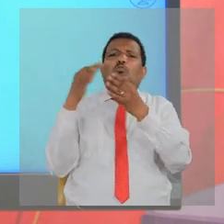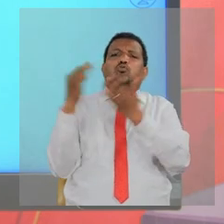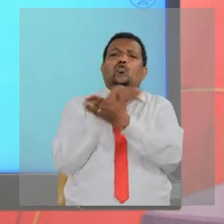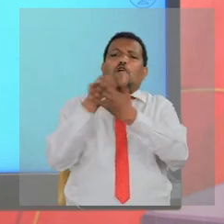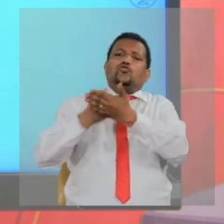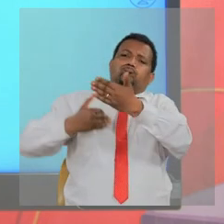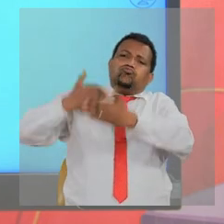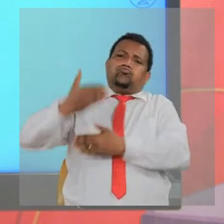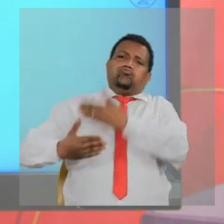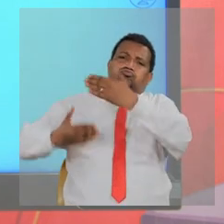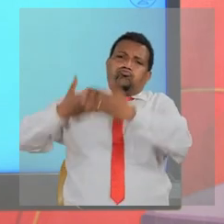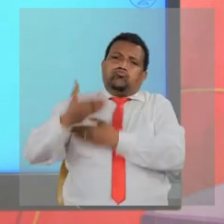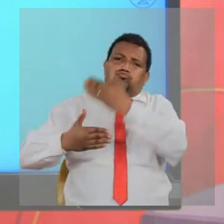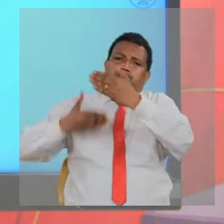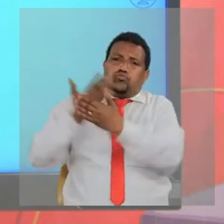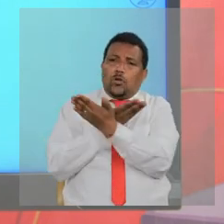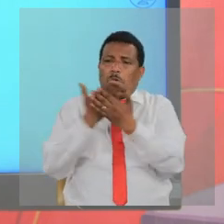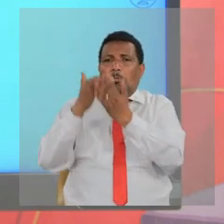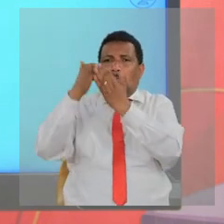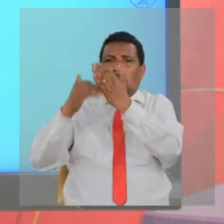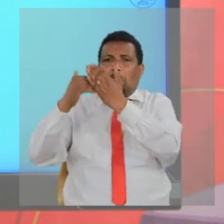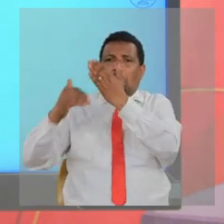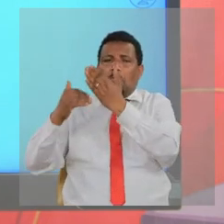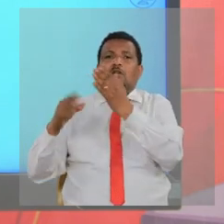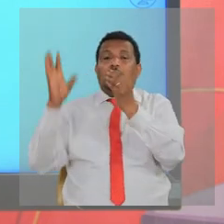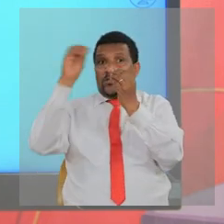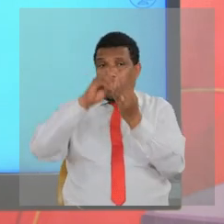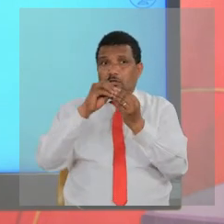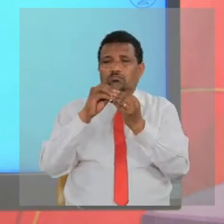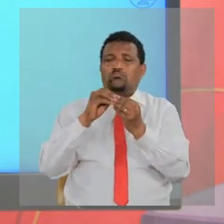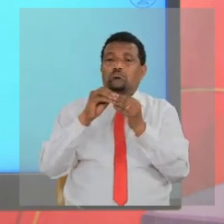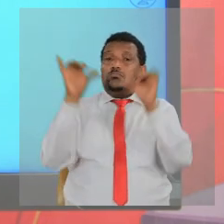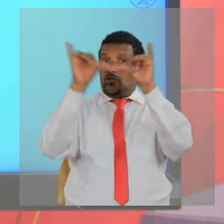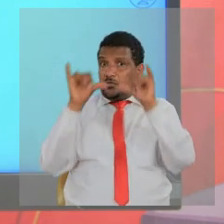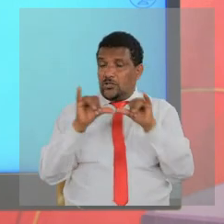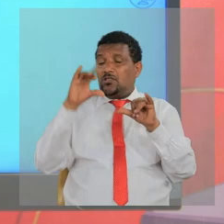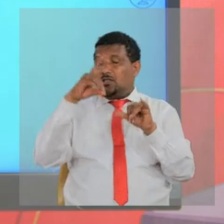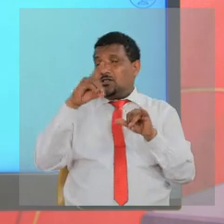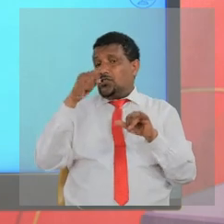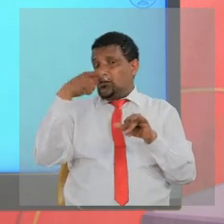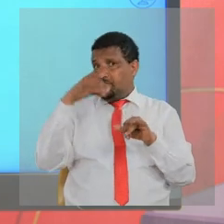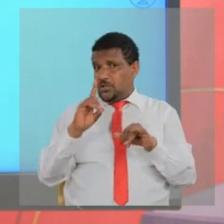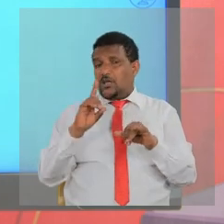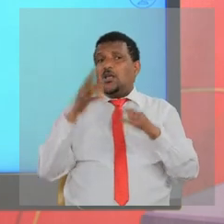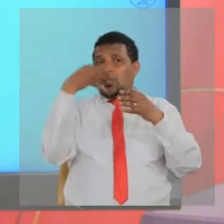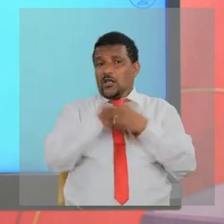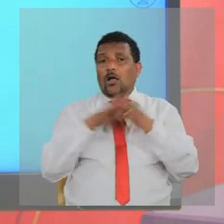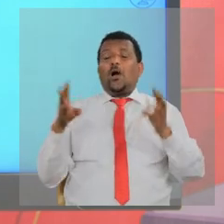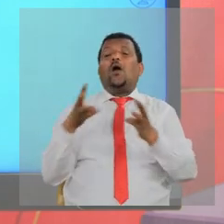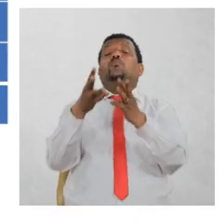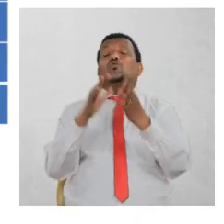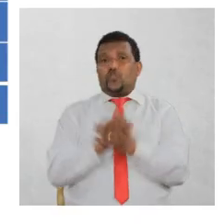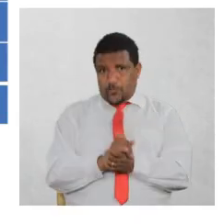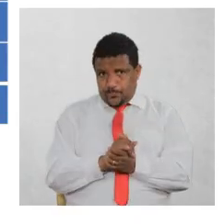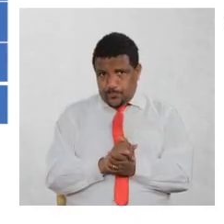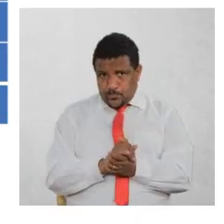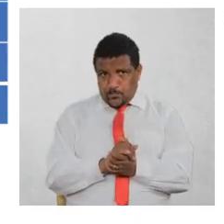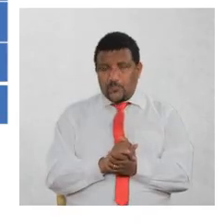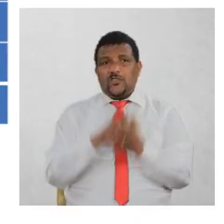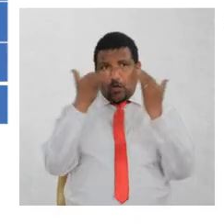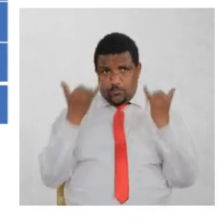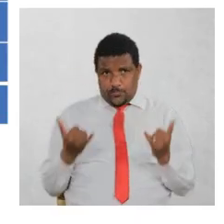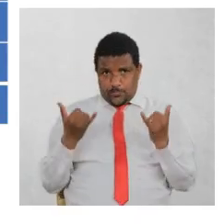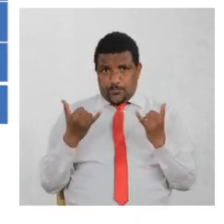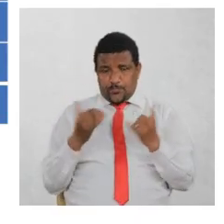production process, and we will add in measuring GDP using the income approach.